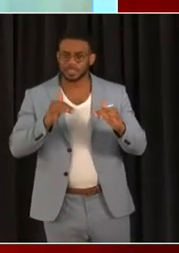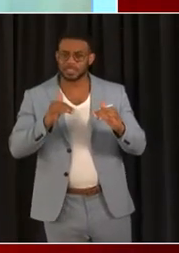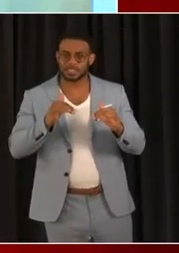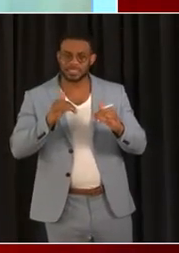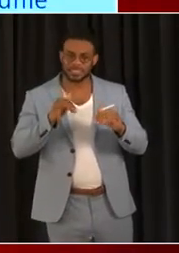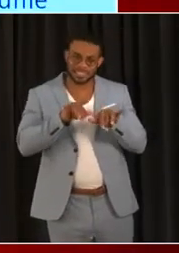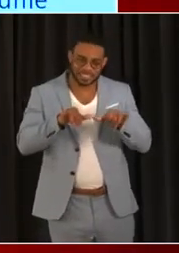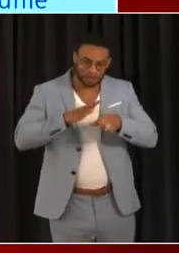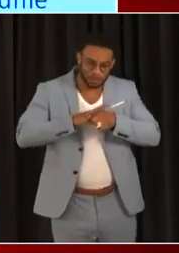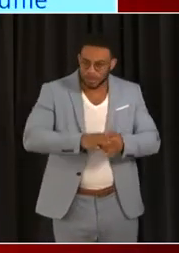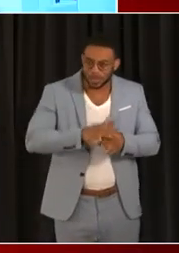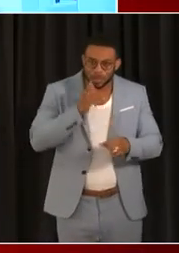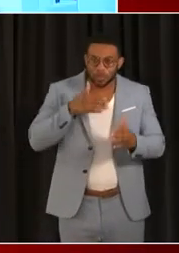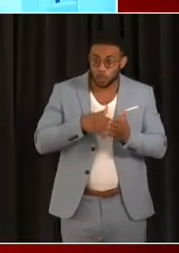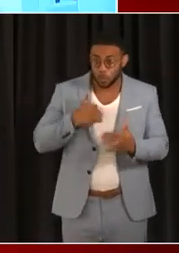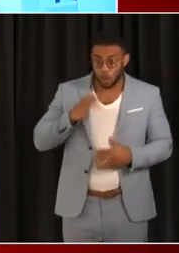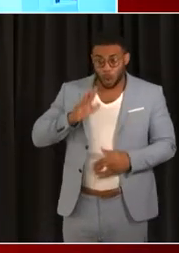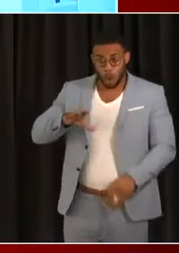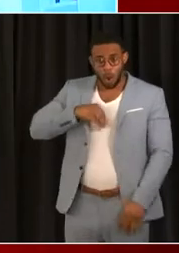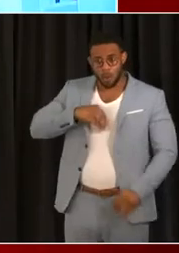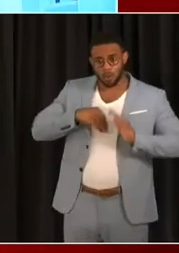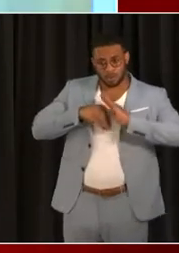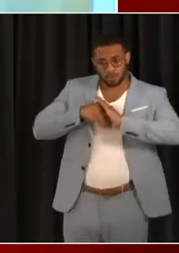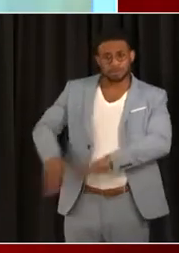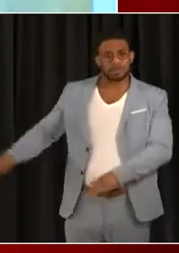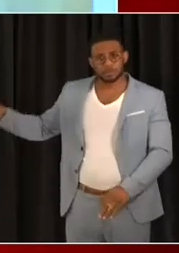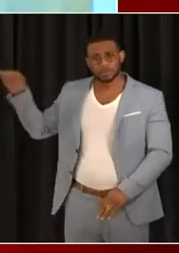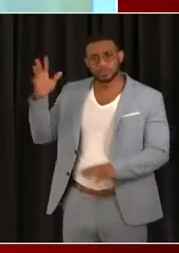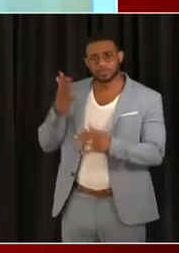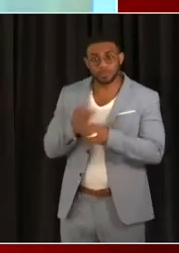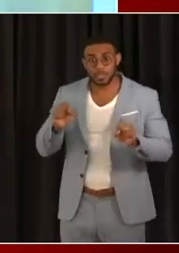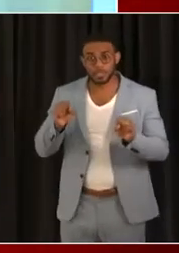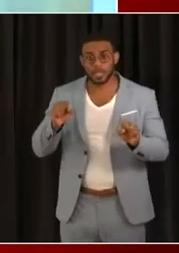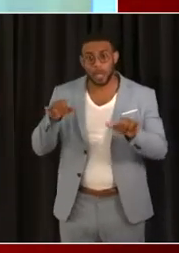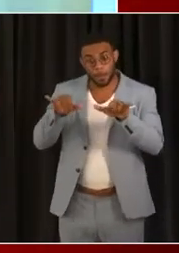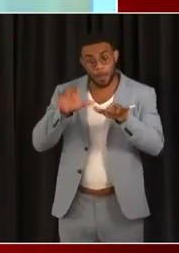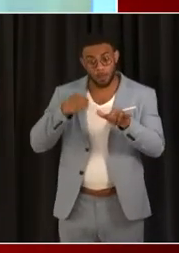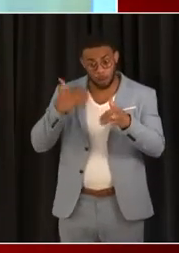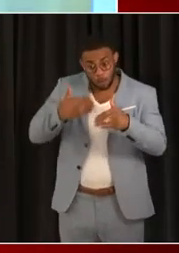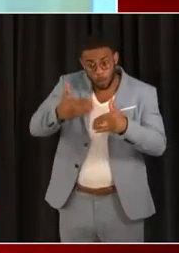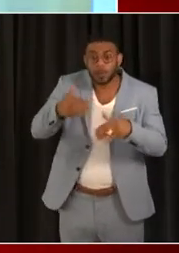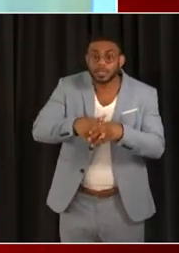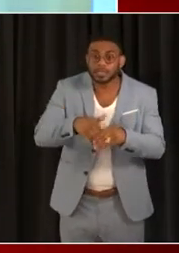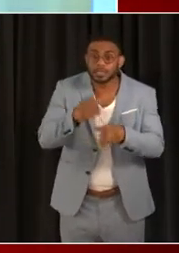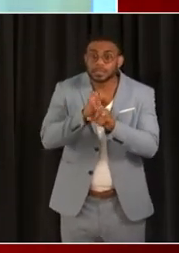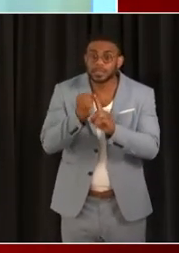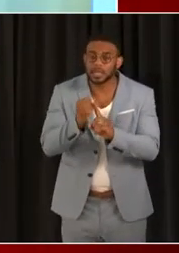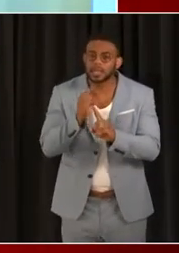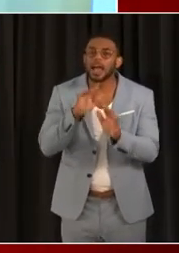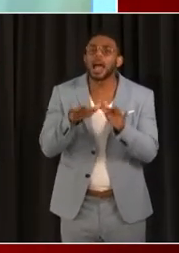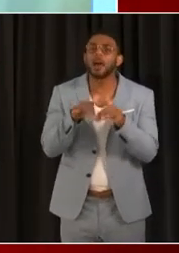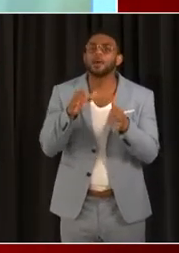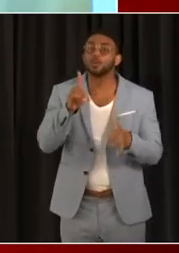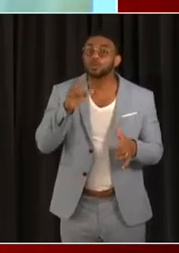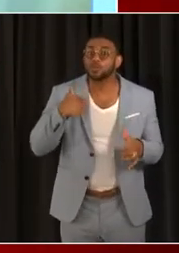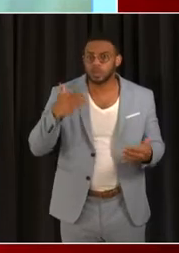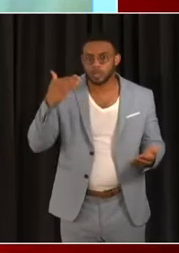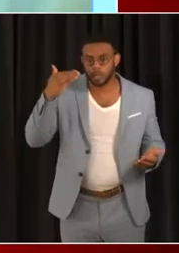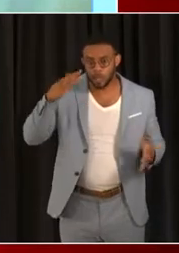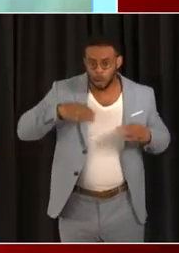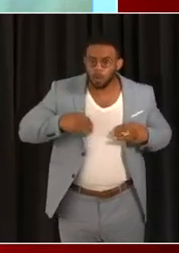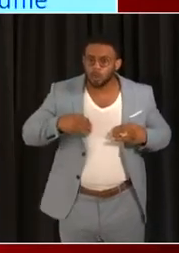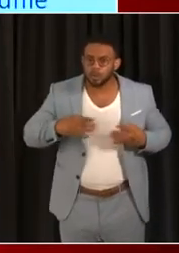and discrimination we were once owned. So a measure of our progression in society is how much do